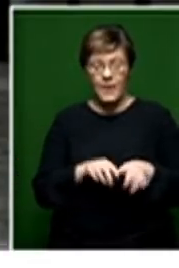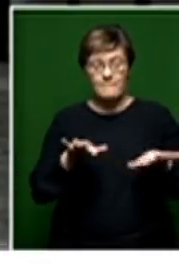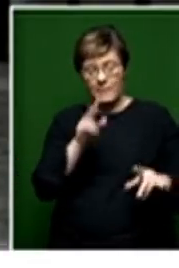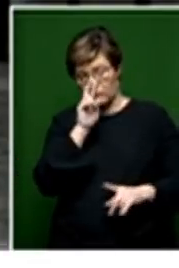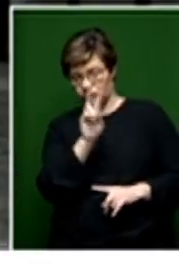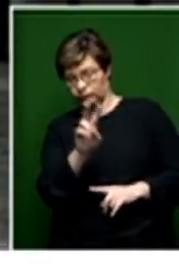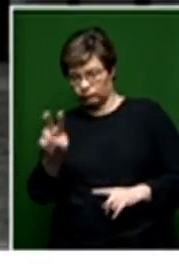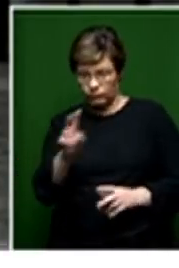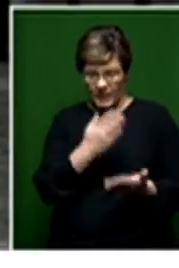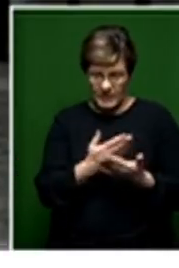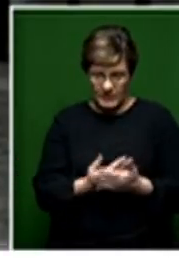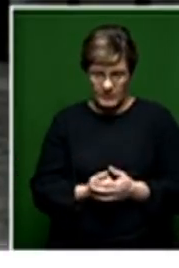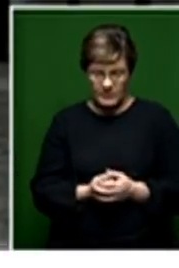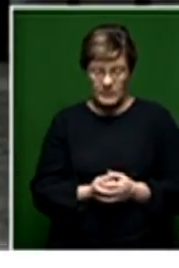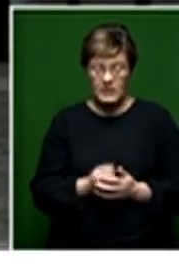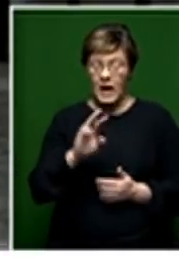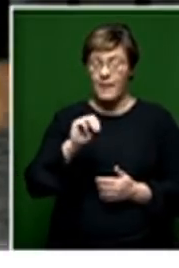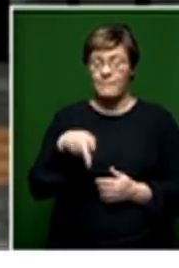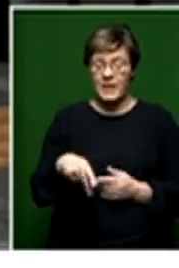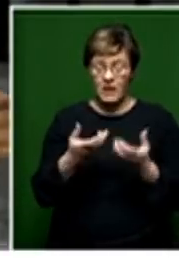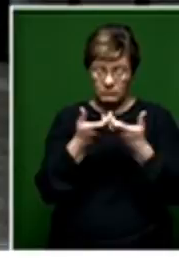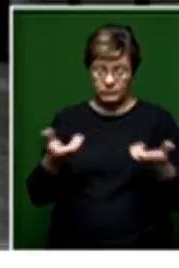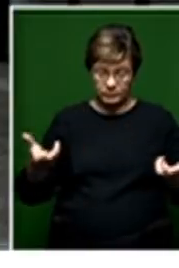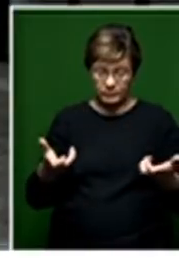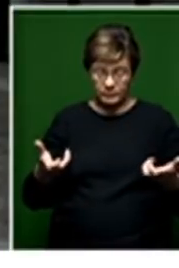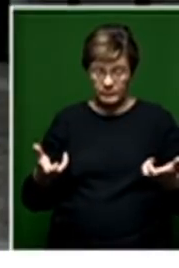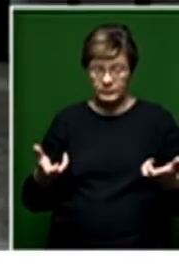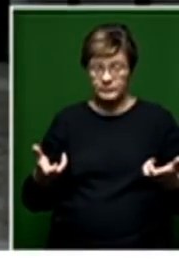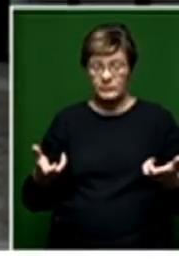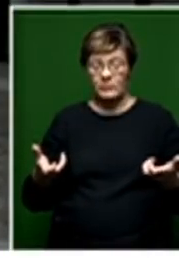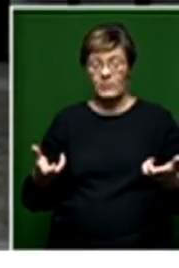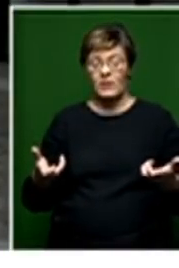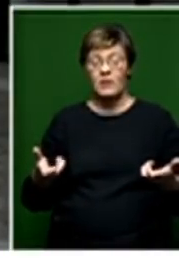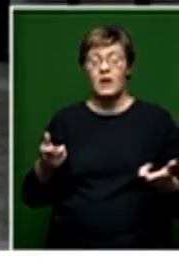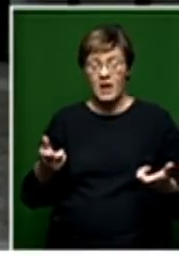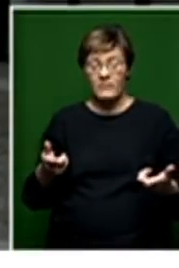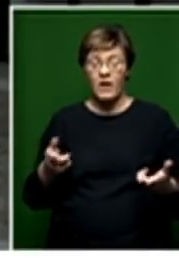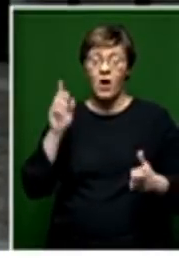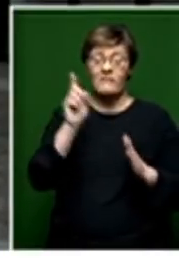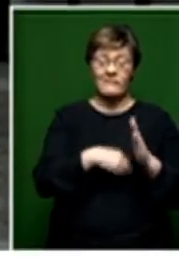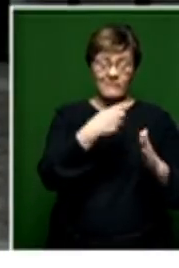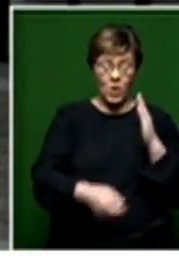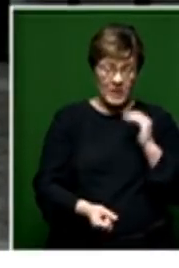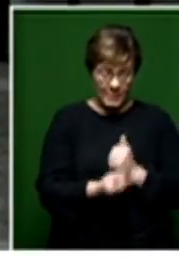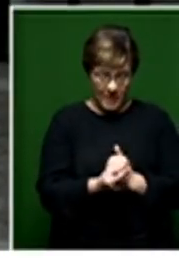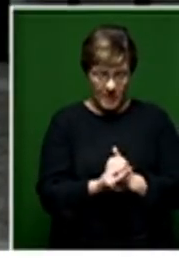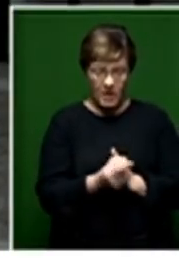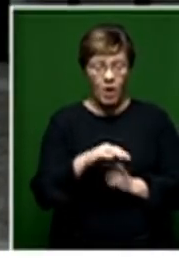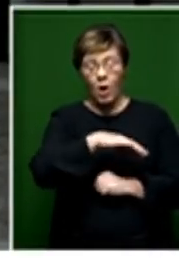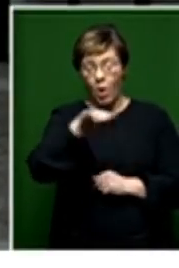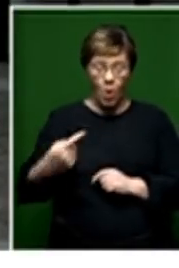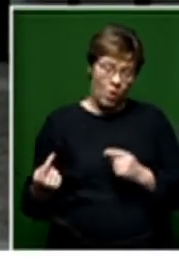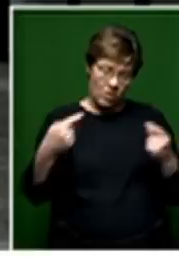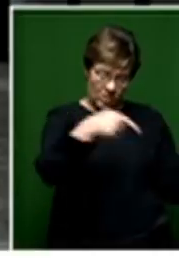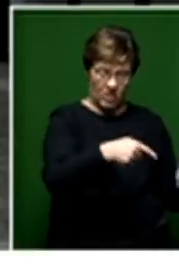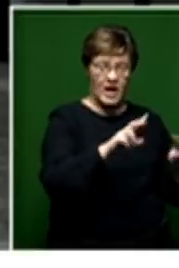public. And while MPs will be split up across the two venues, when it comes to the actual voting, all MPs have to be